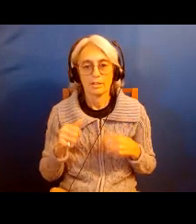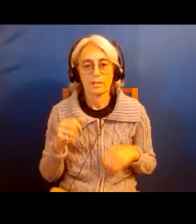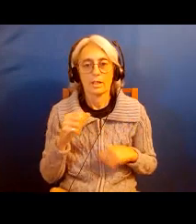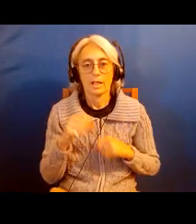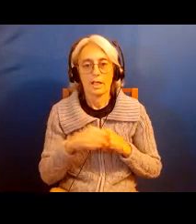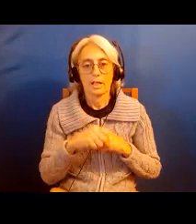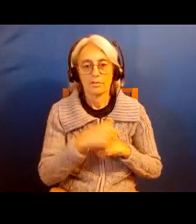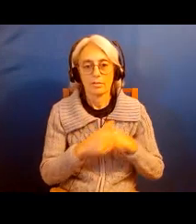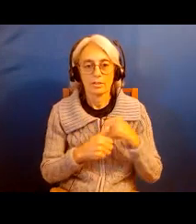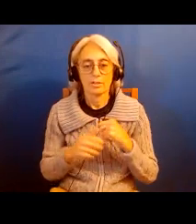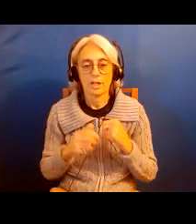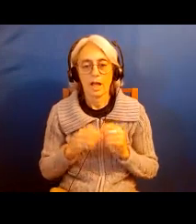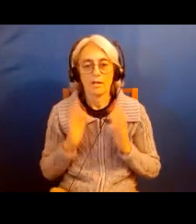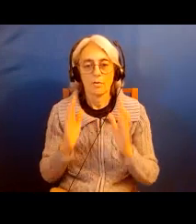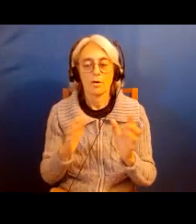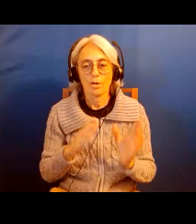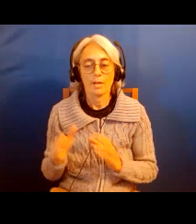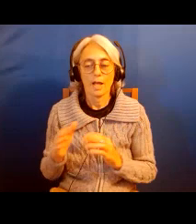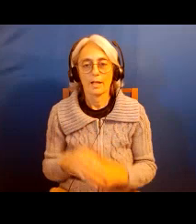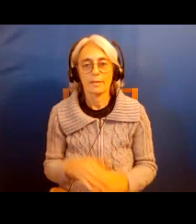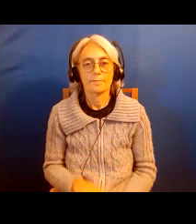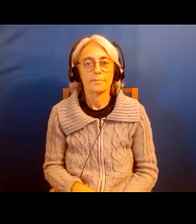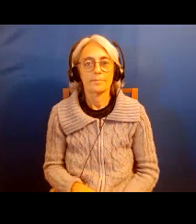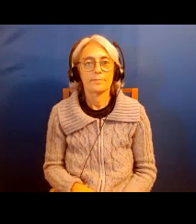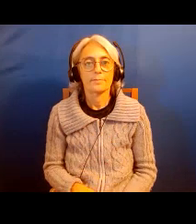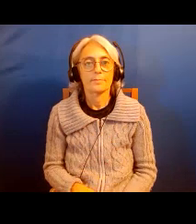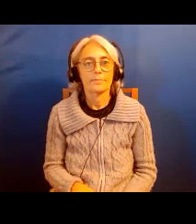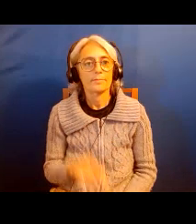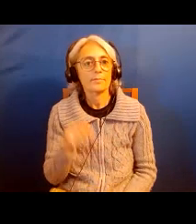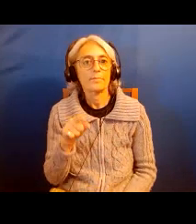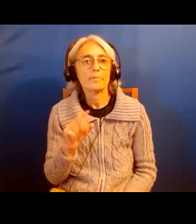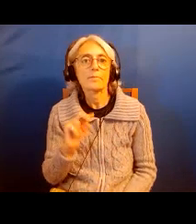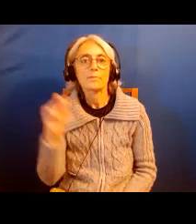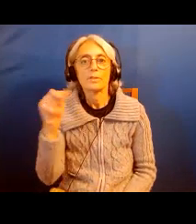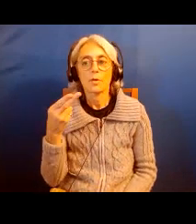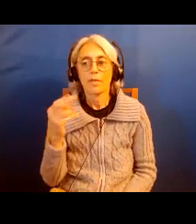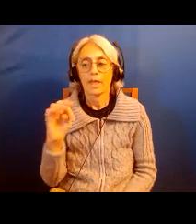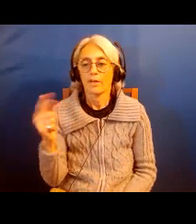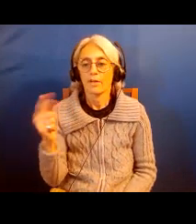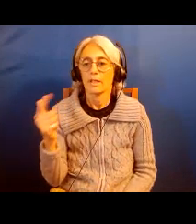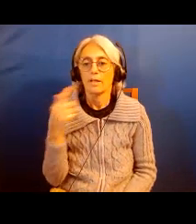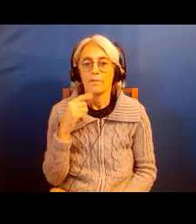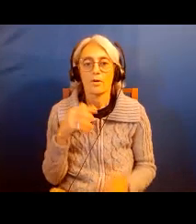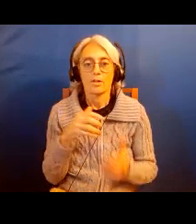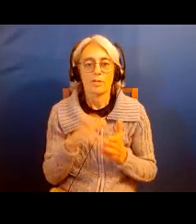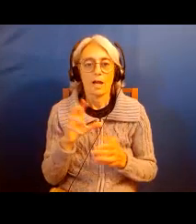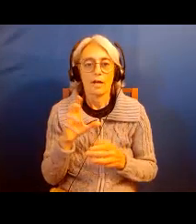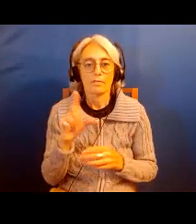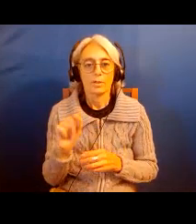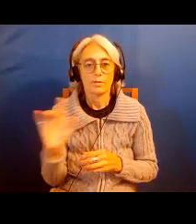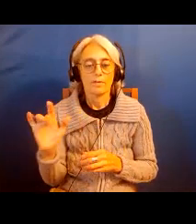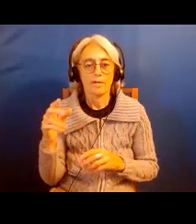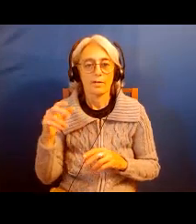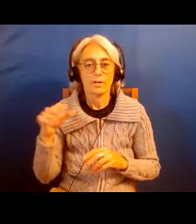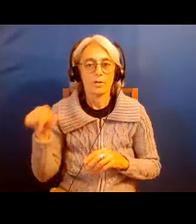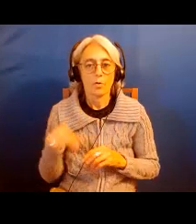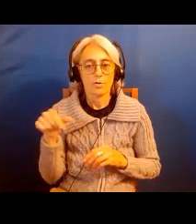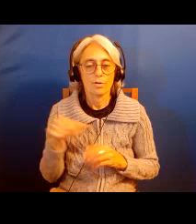planning. This item serves as the North hearing for the draft 2025 corridor plan